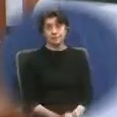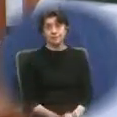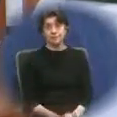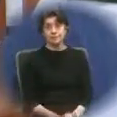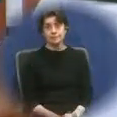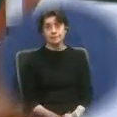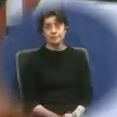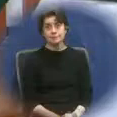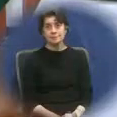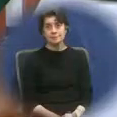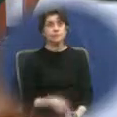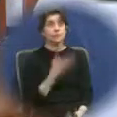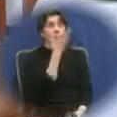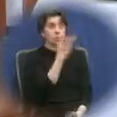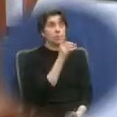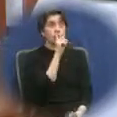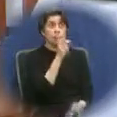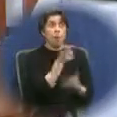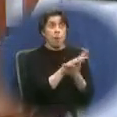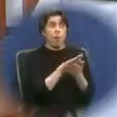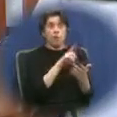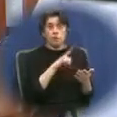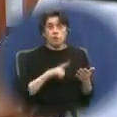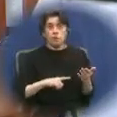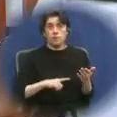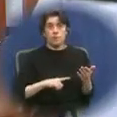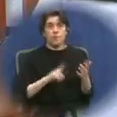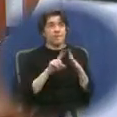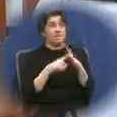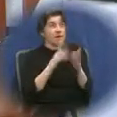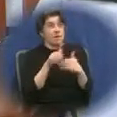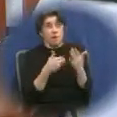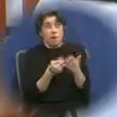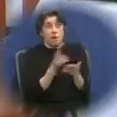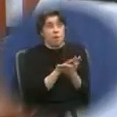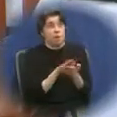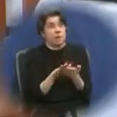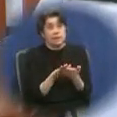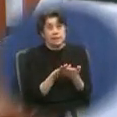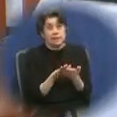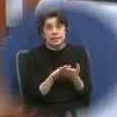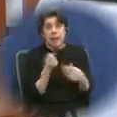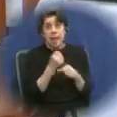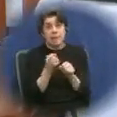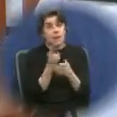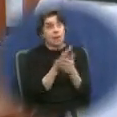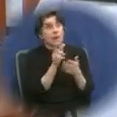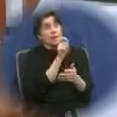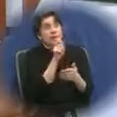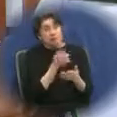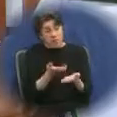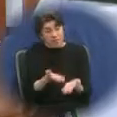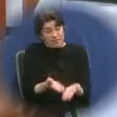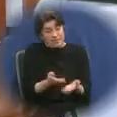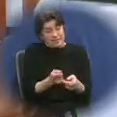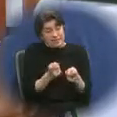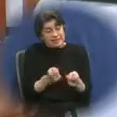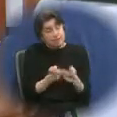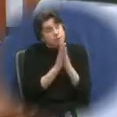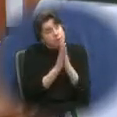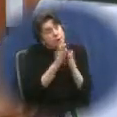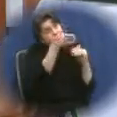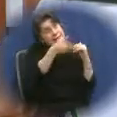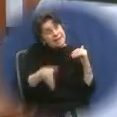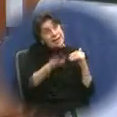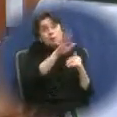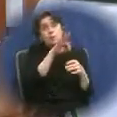You are indeed holy, O Lord, the fount of all holiness. Make holy, therefore, these gifts, we pray, by sending